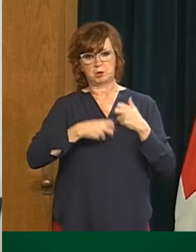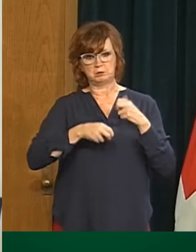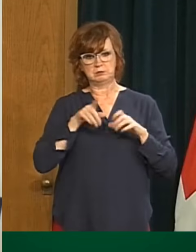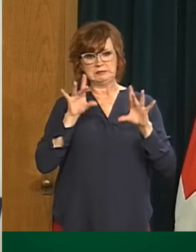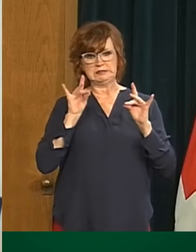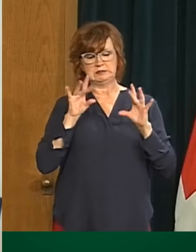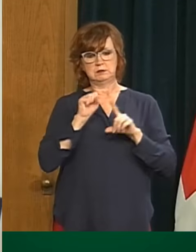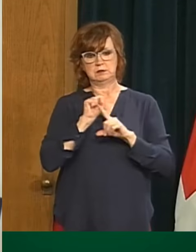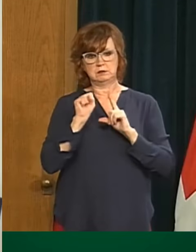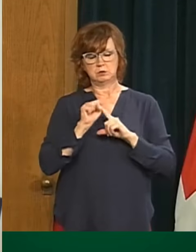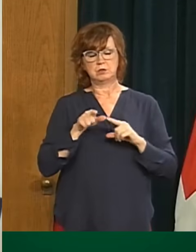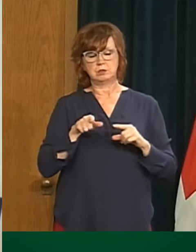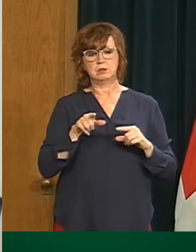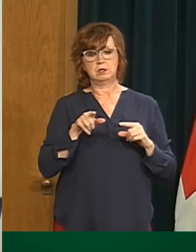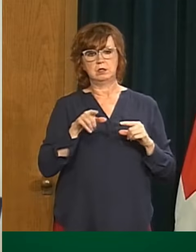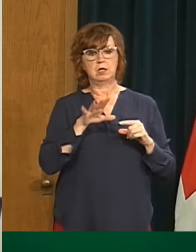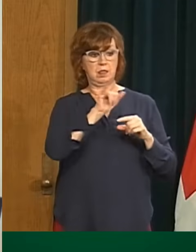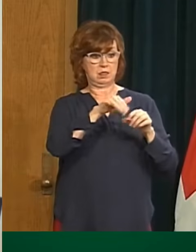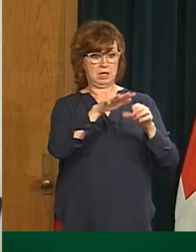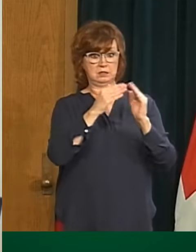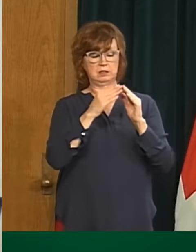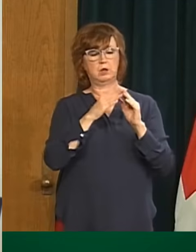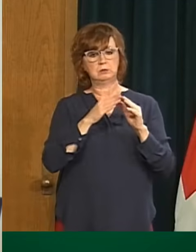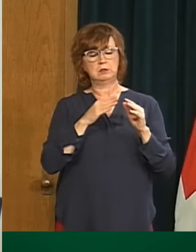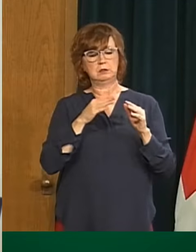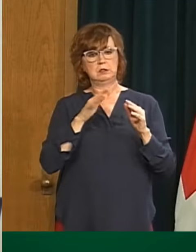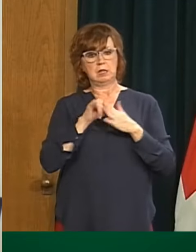that are appropriate for that setting to try